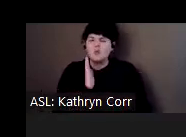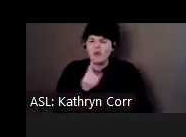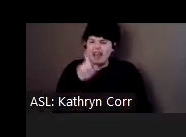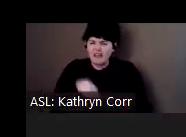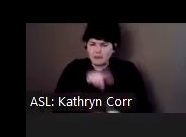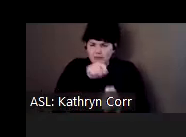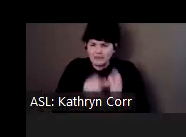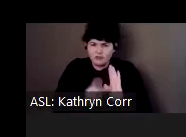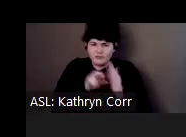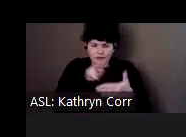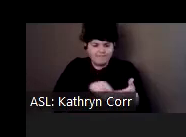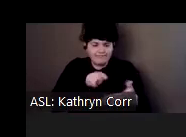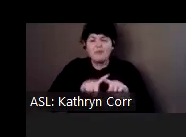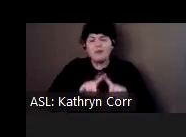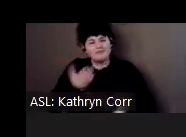not.